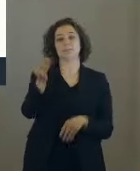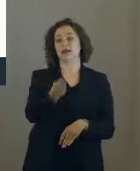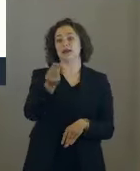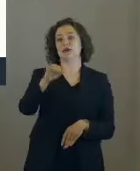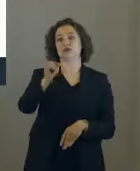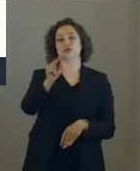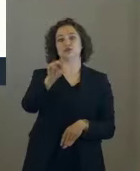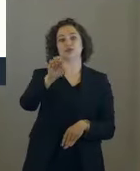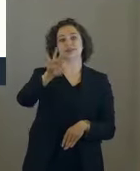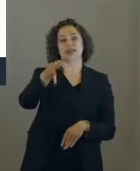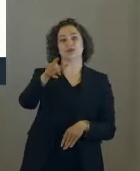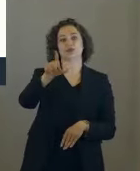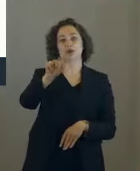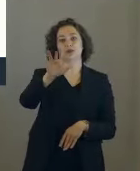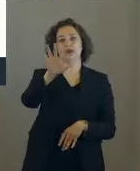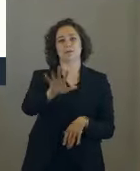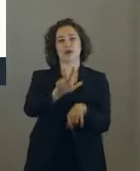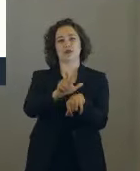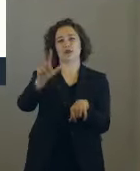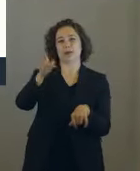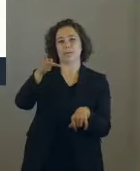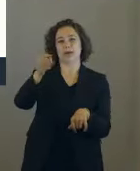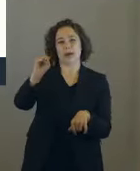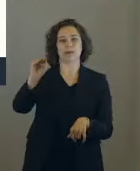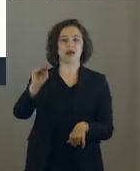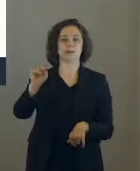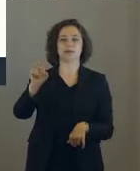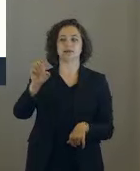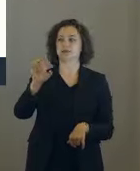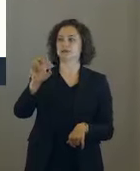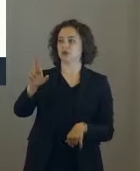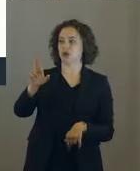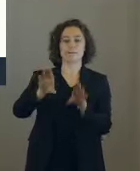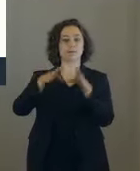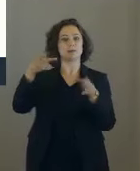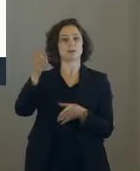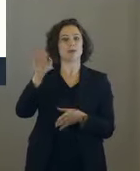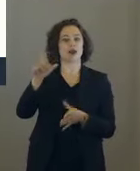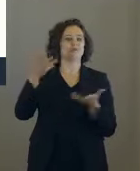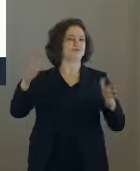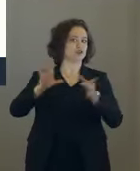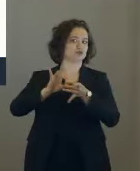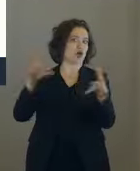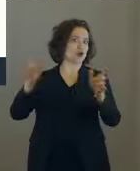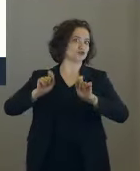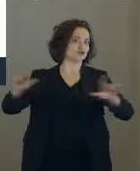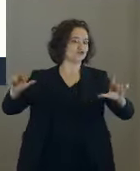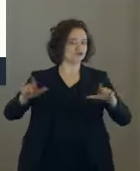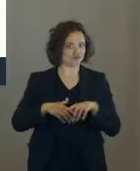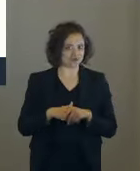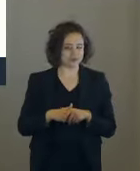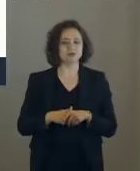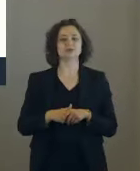at 2025 at approximately 3 p.m., the MDCR public portal was successfully launched for public use. As of